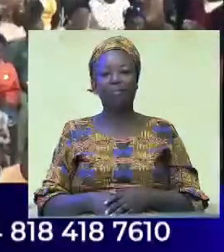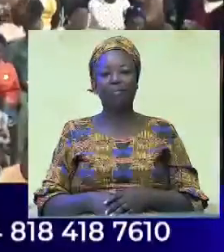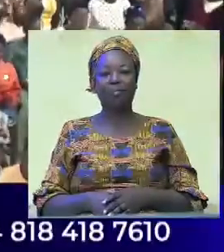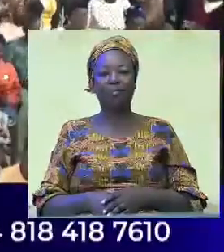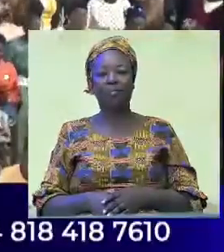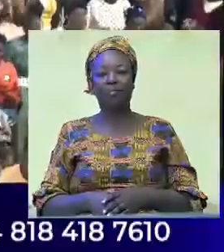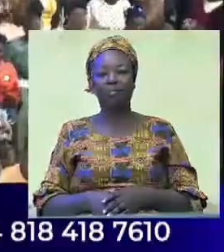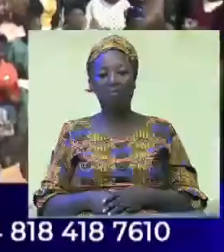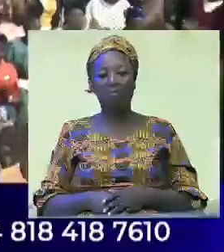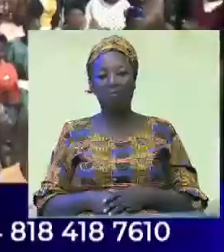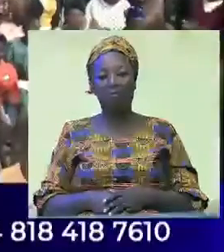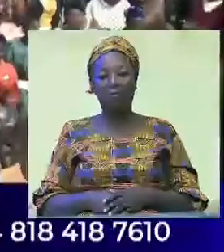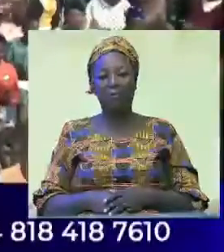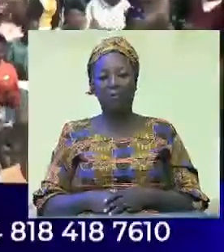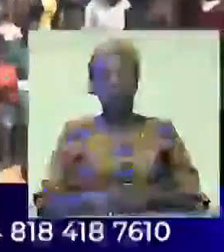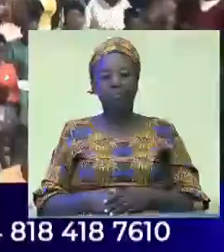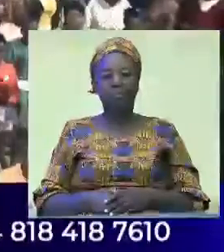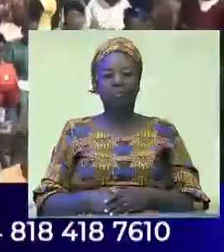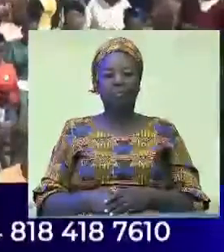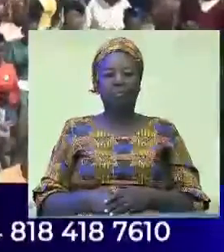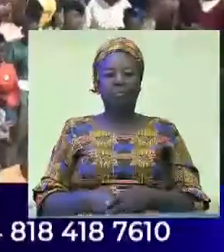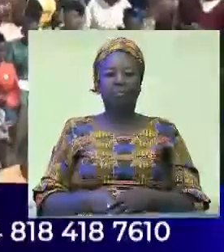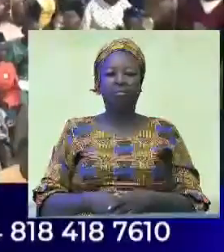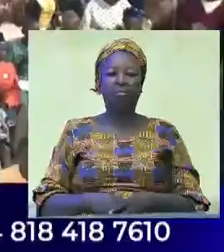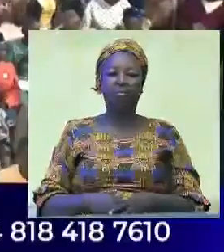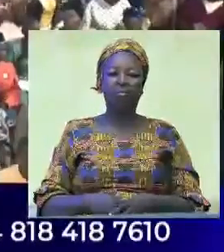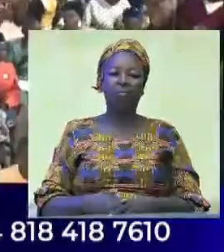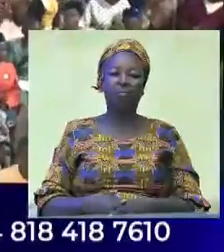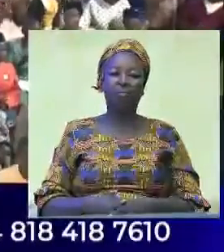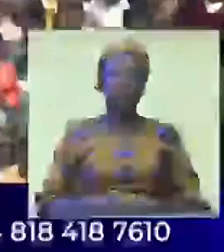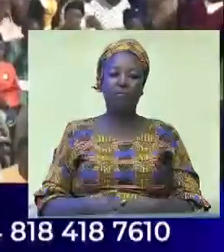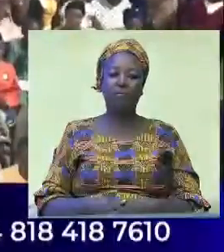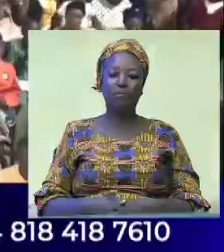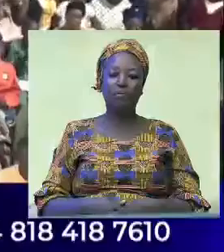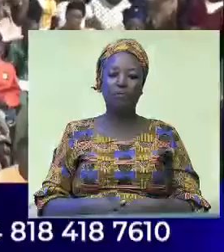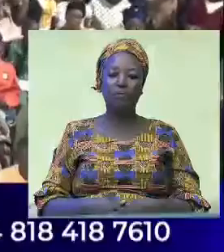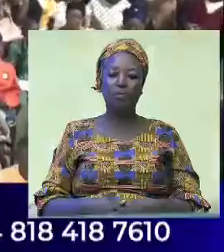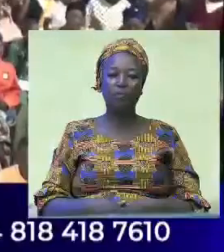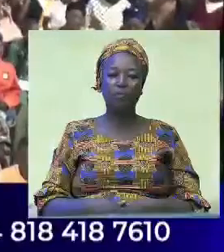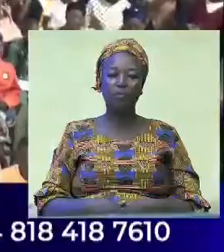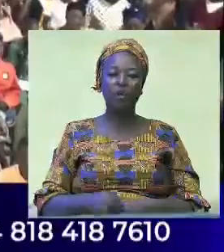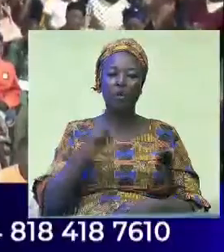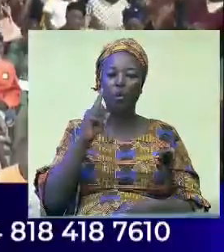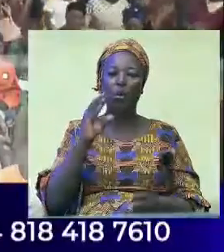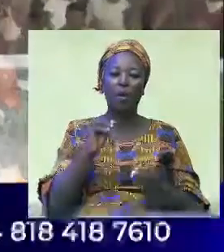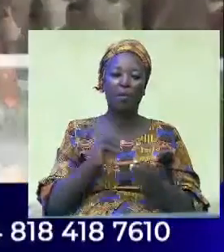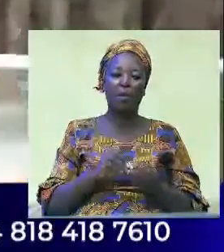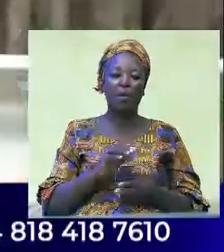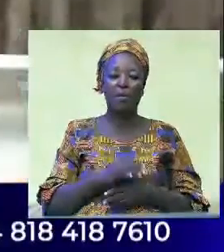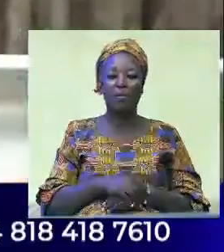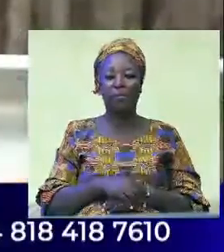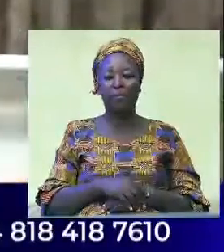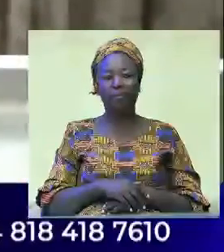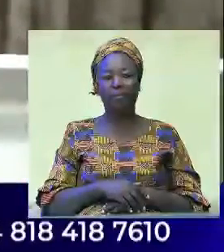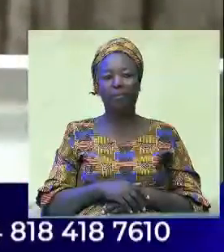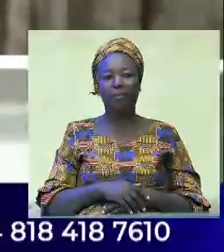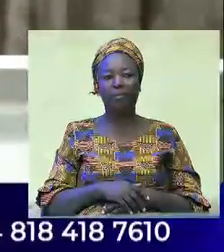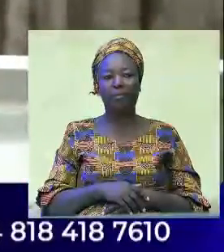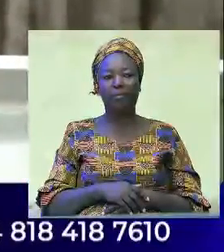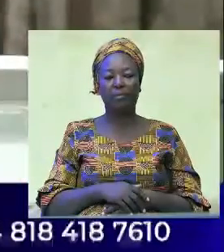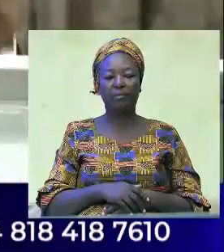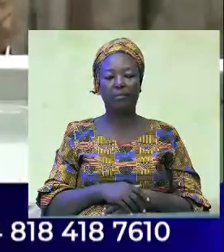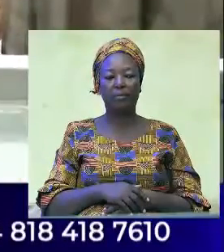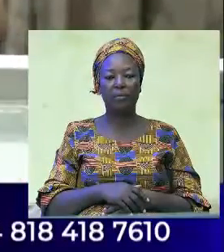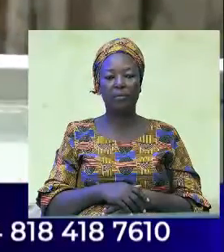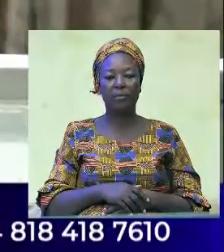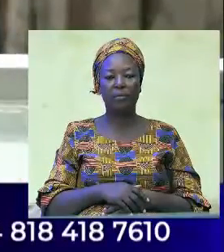Jesus. As you are listening to the testimony, keep examining yourself, because the power has been released. We